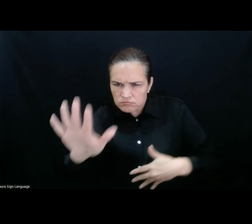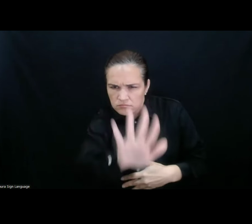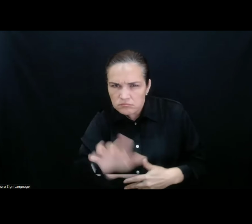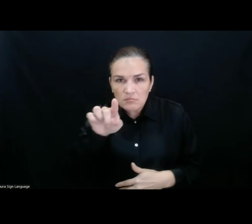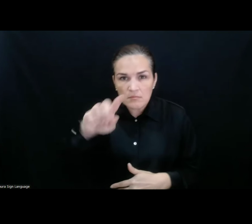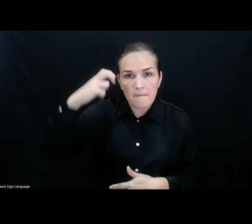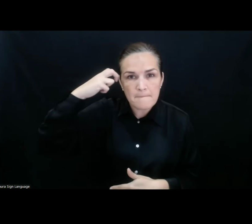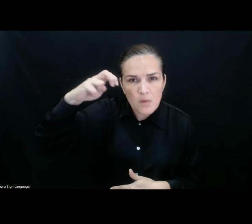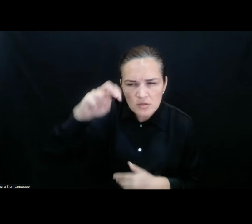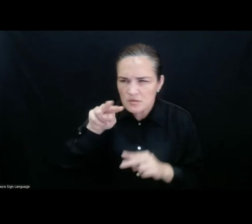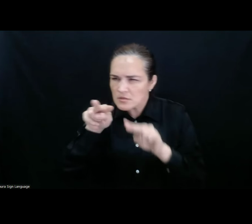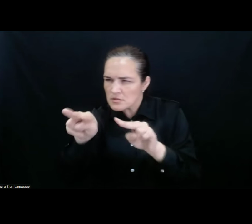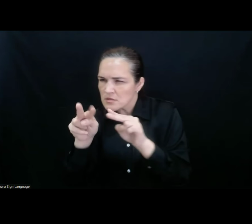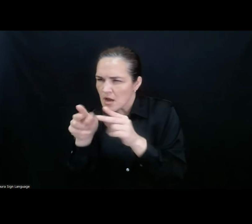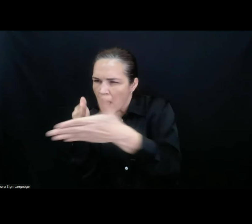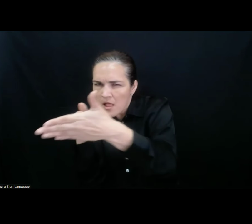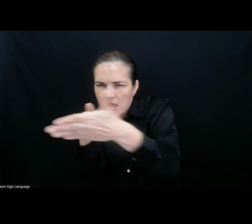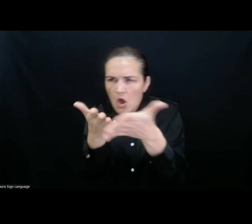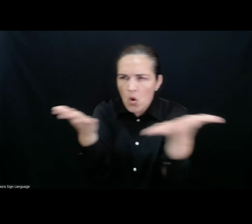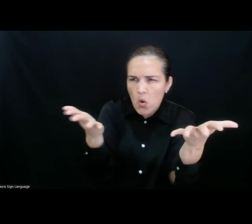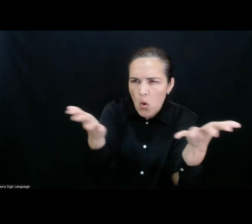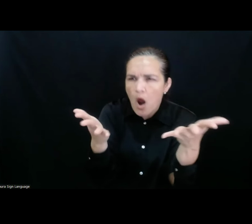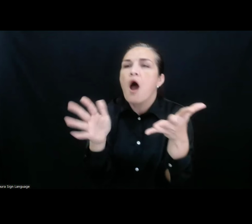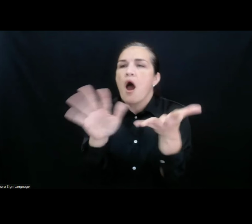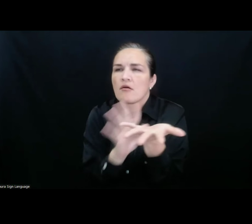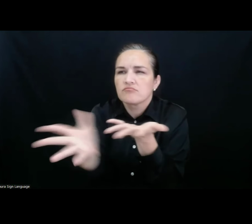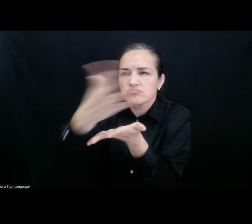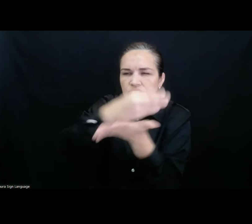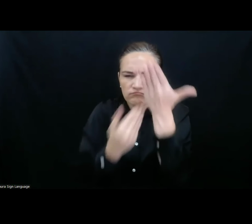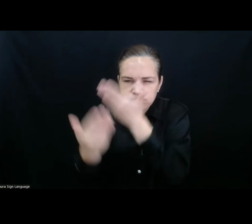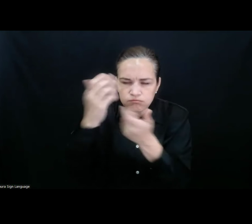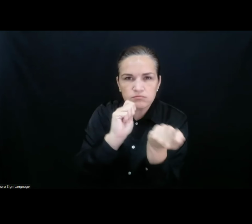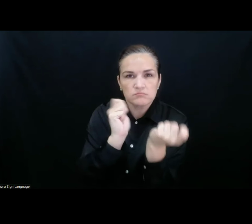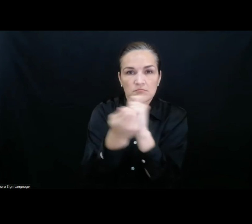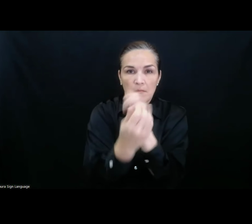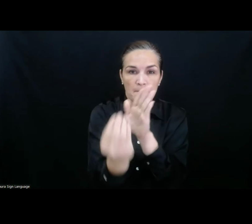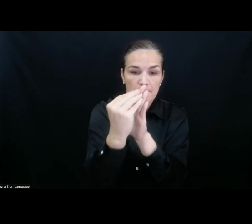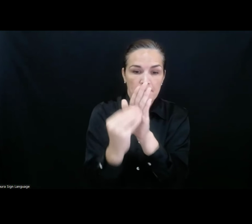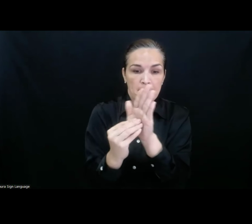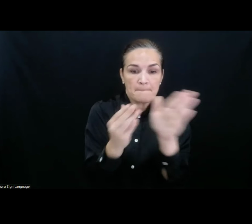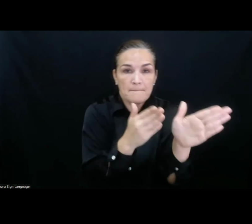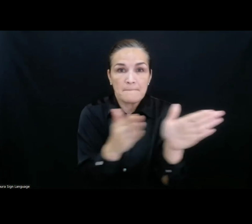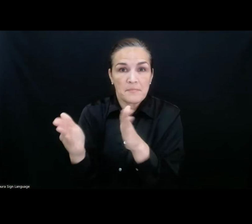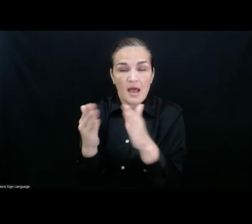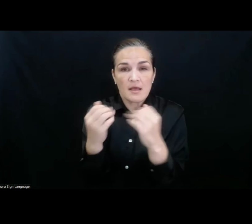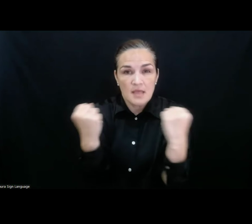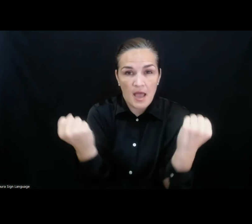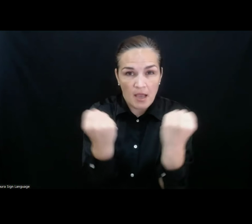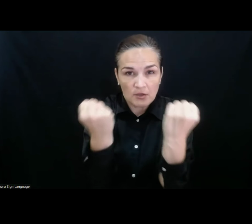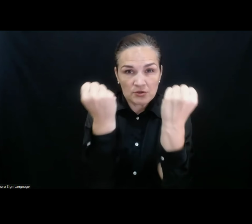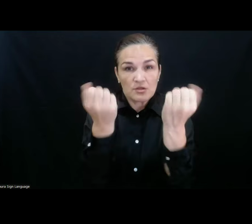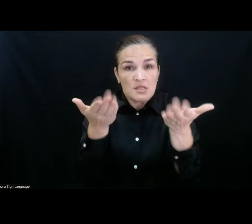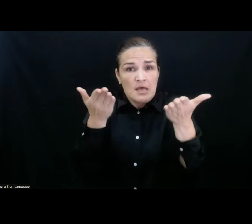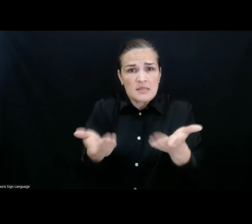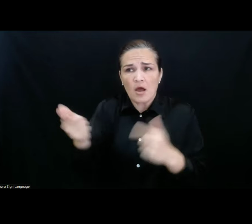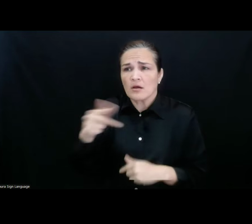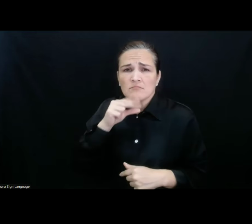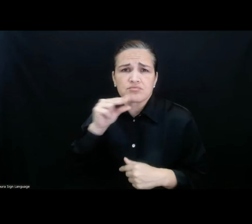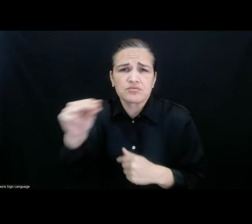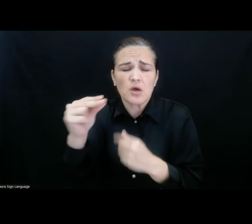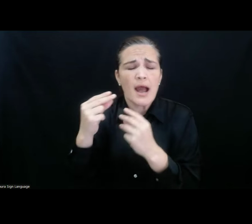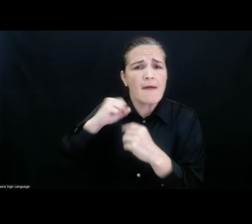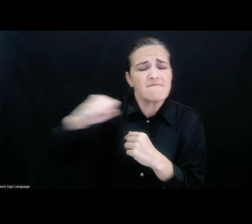for reducing health inequities for persons with disabilities in Montenegro. And Montenegro is actually the first country in the